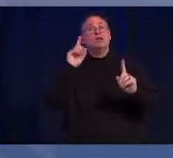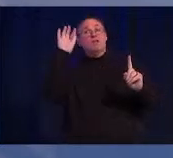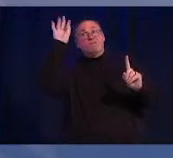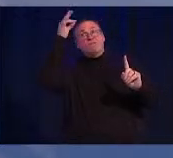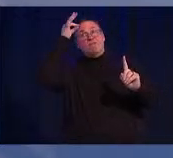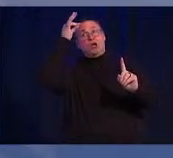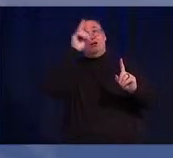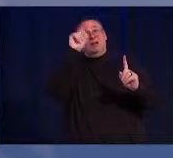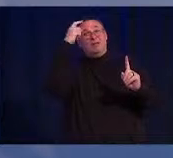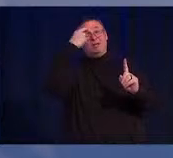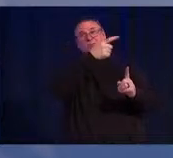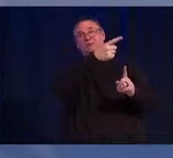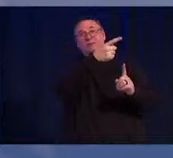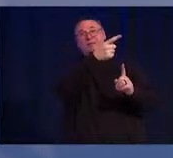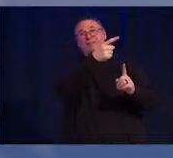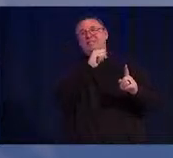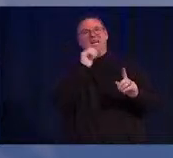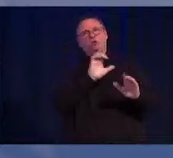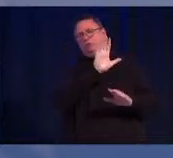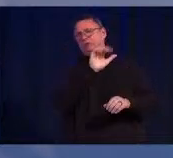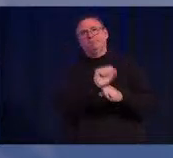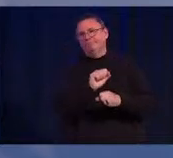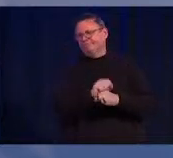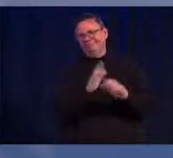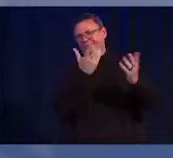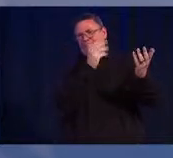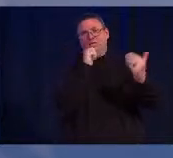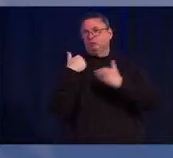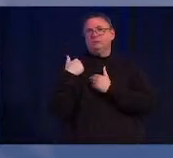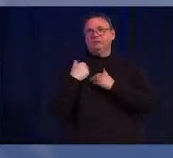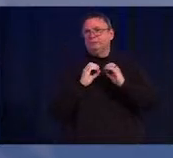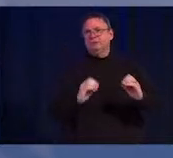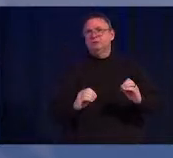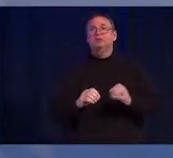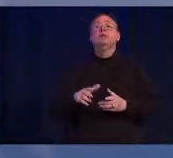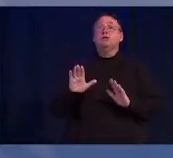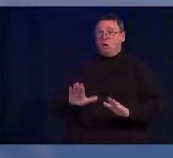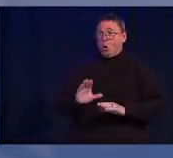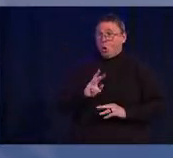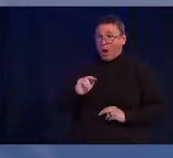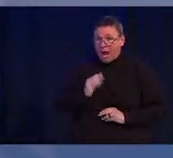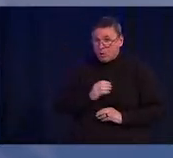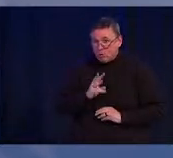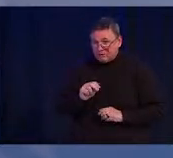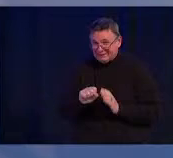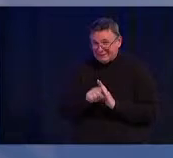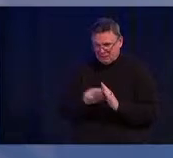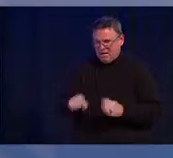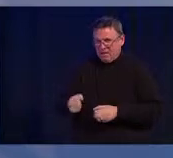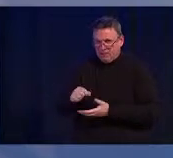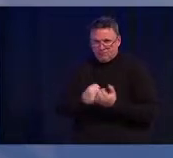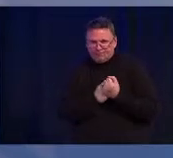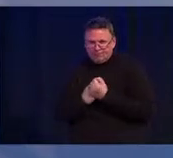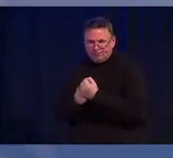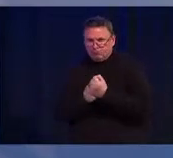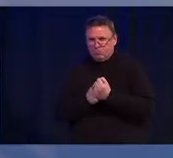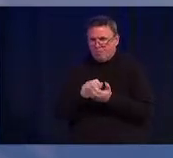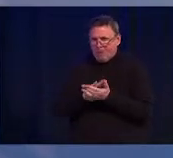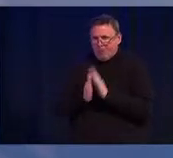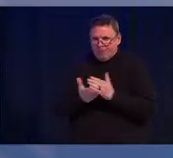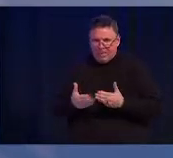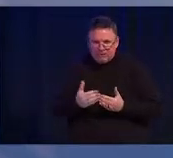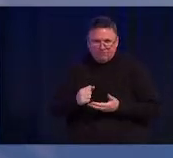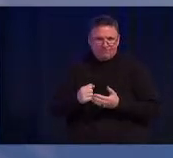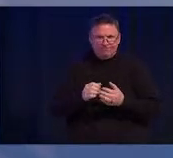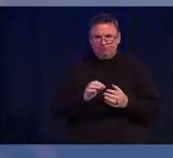and doing it responsibly. Our own state can help make that easy for the folks that know how to do it. And a lot of that had